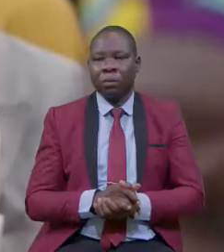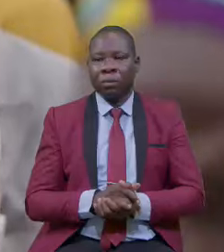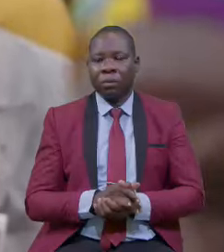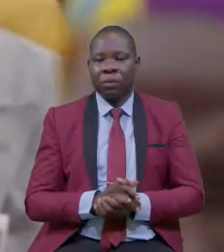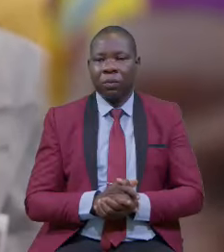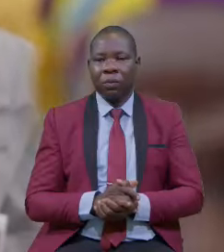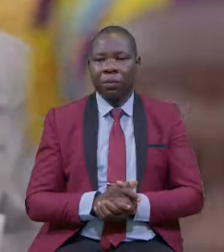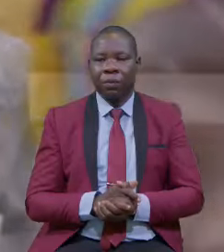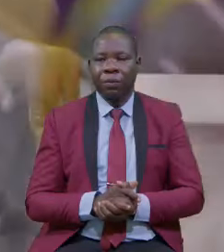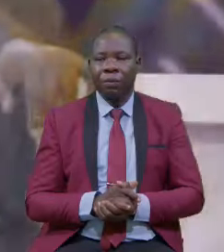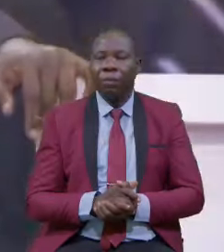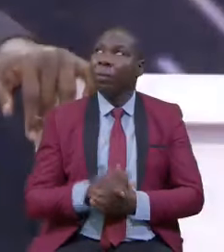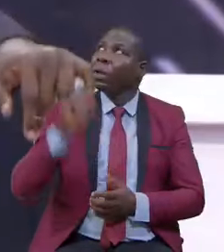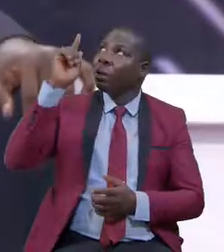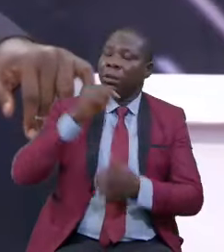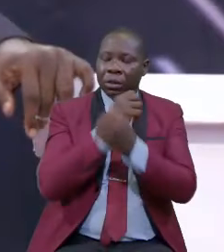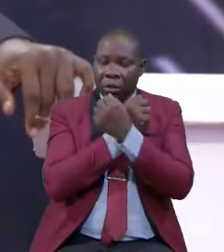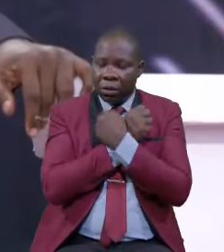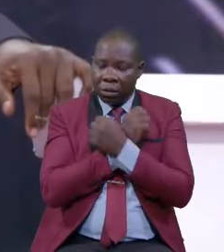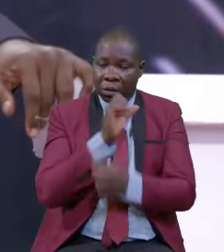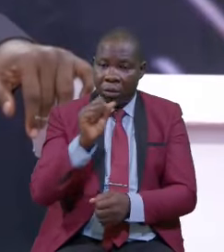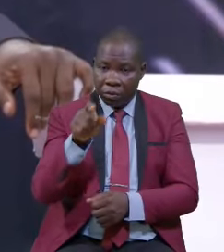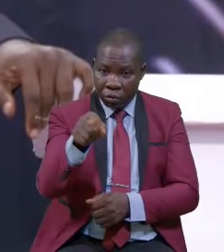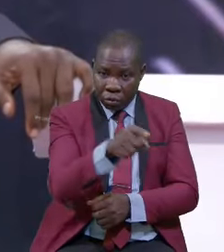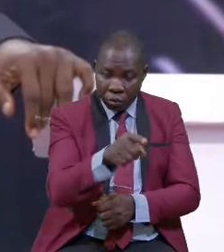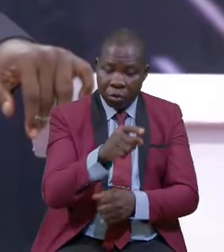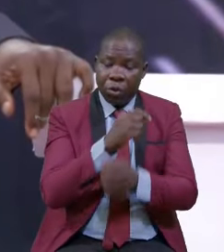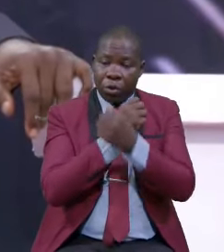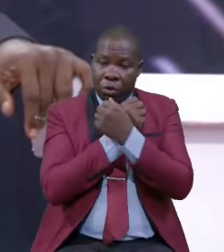He loves you. Love him too.